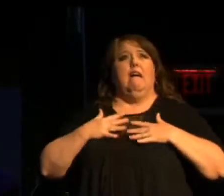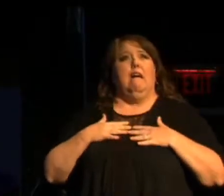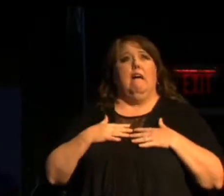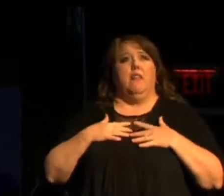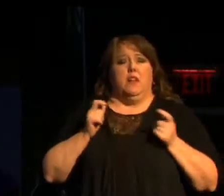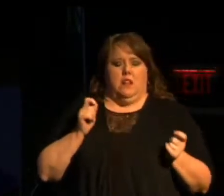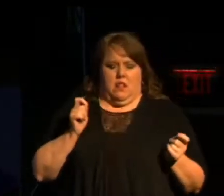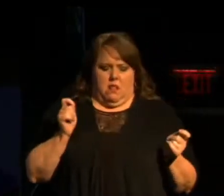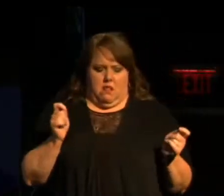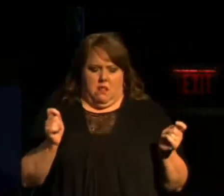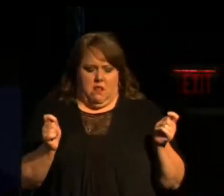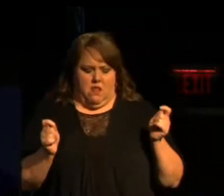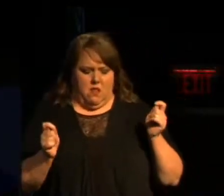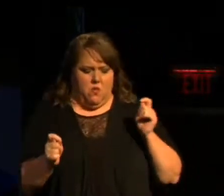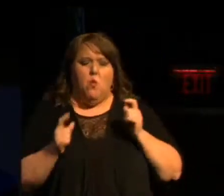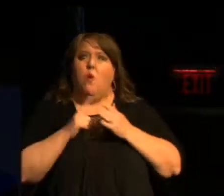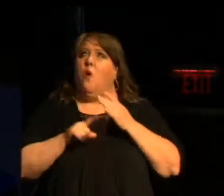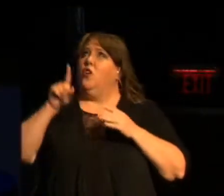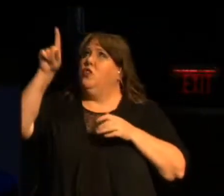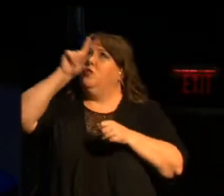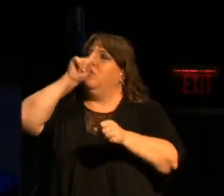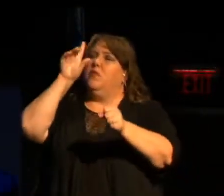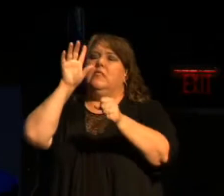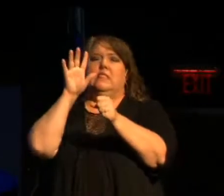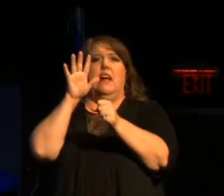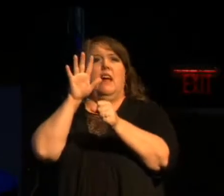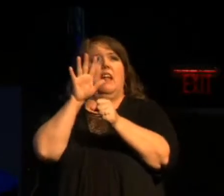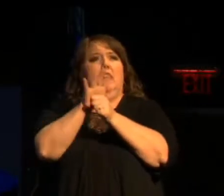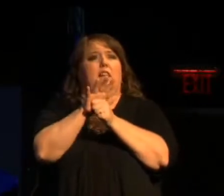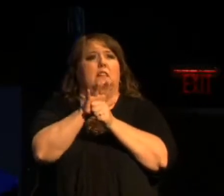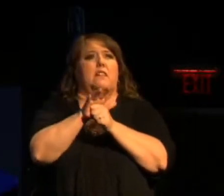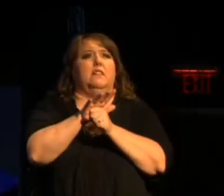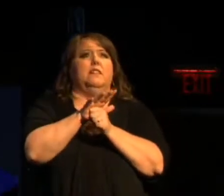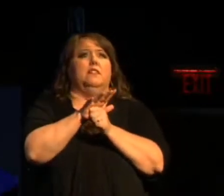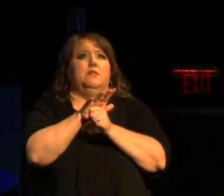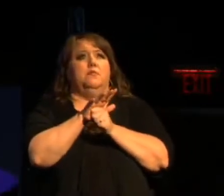evolving in pursuit of what you say.